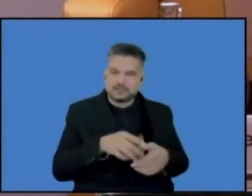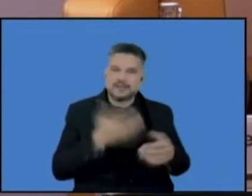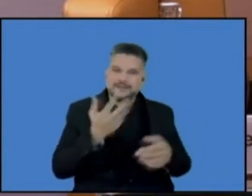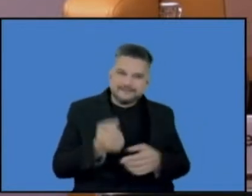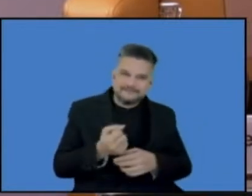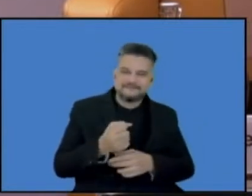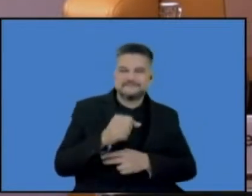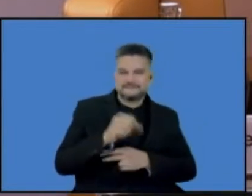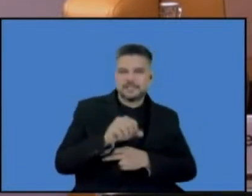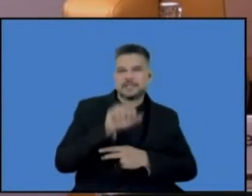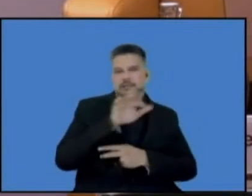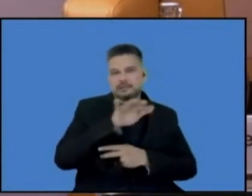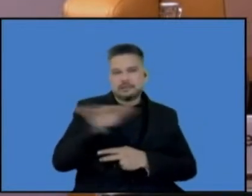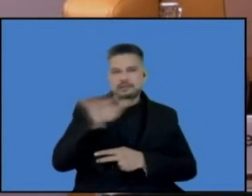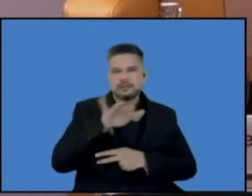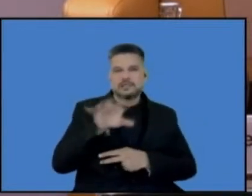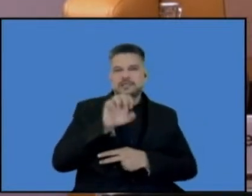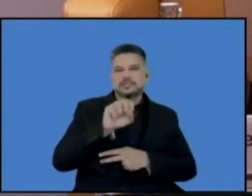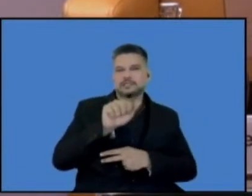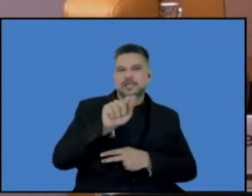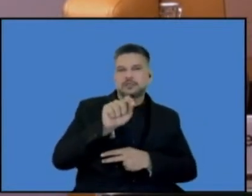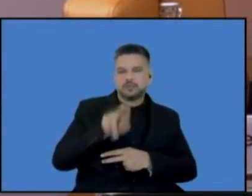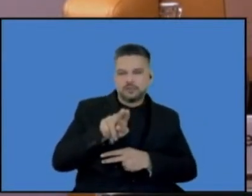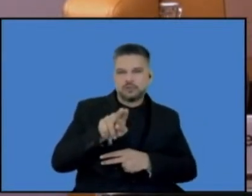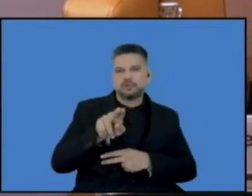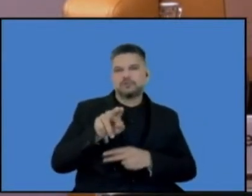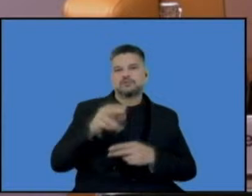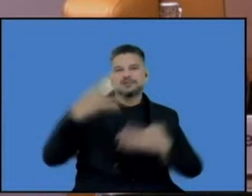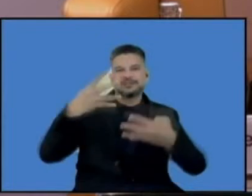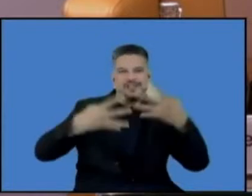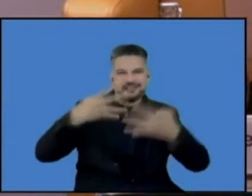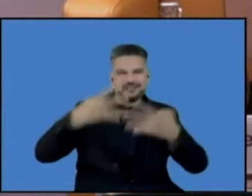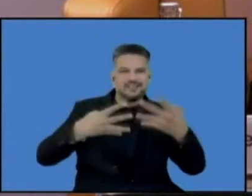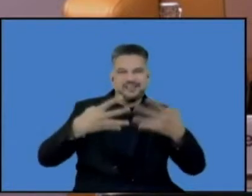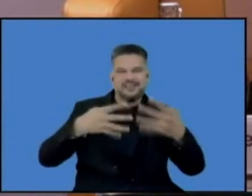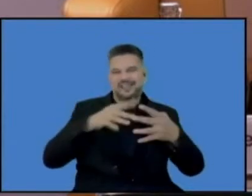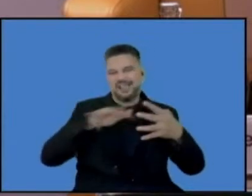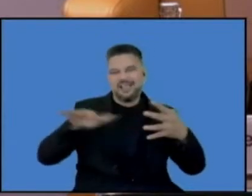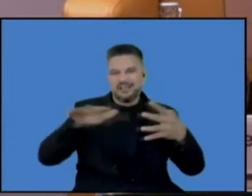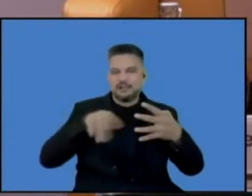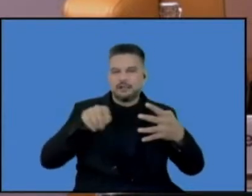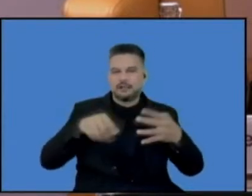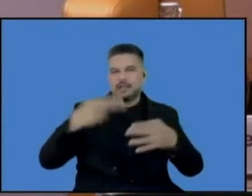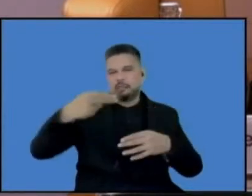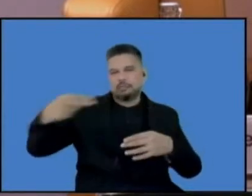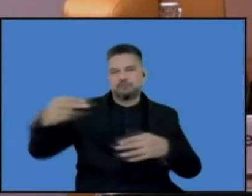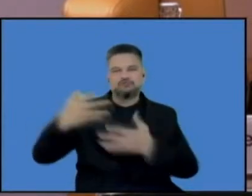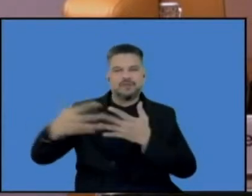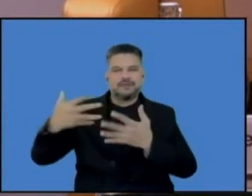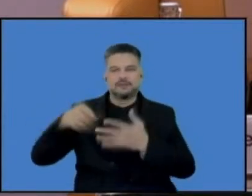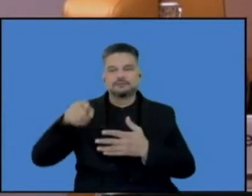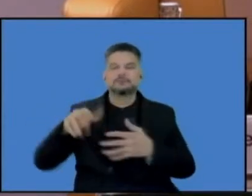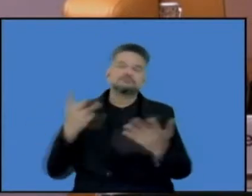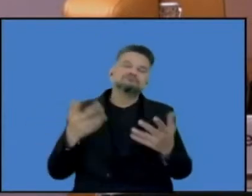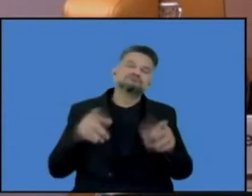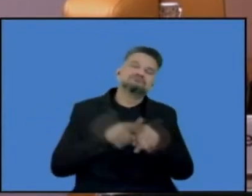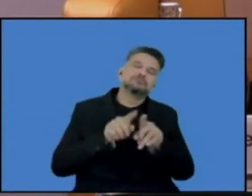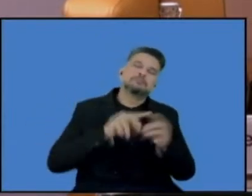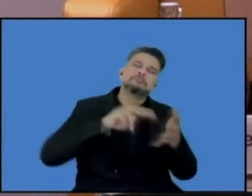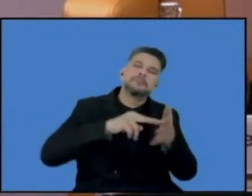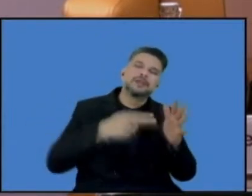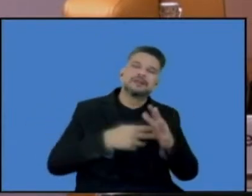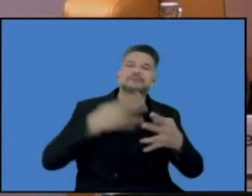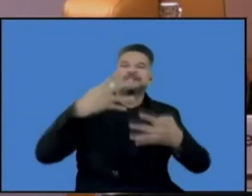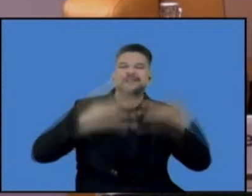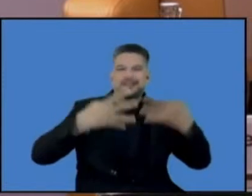Migrasi International Indonesia, or one data international Indonesian international migration. You know, data